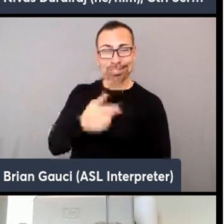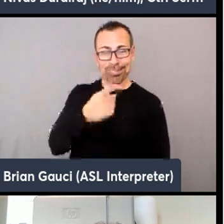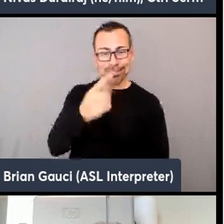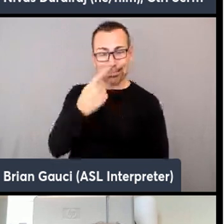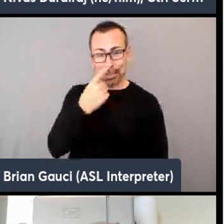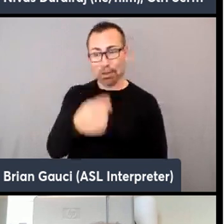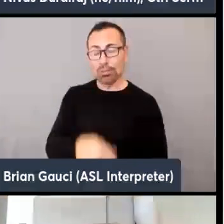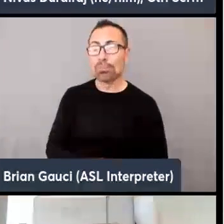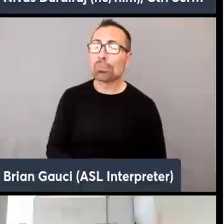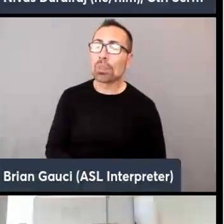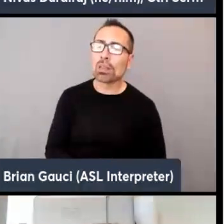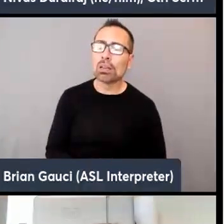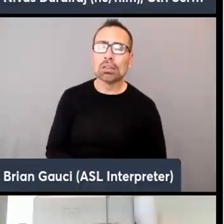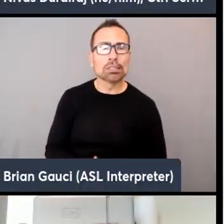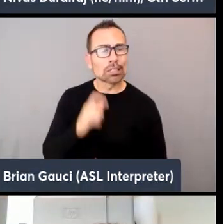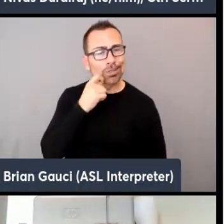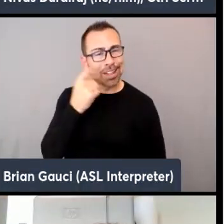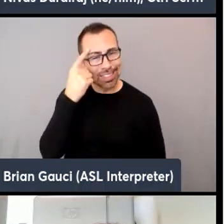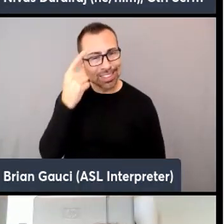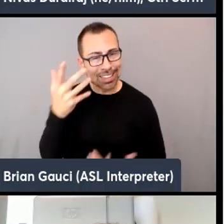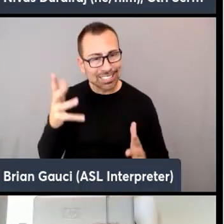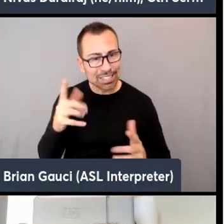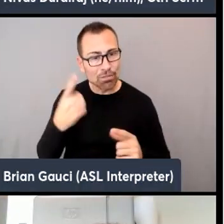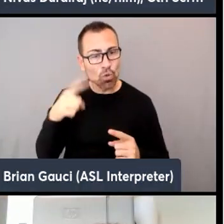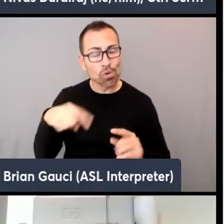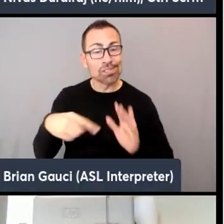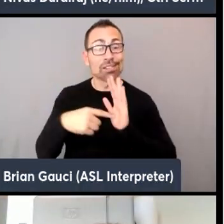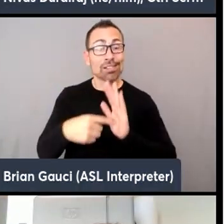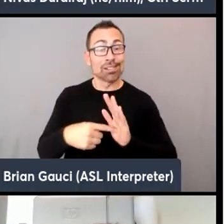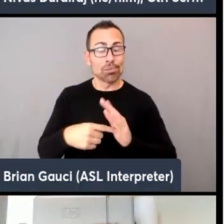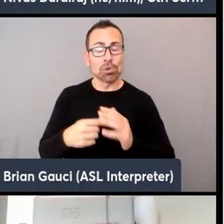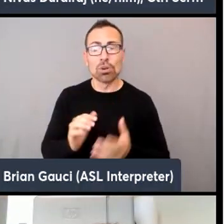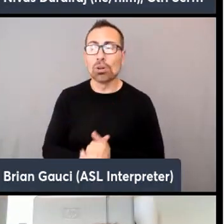So I think that's pretty much it for the demo that I wanted to show